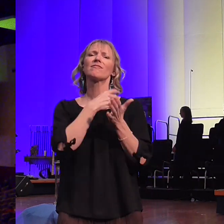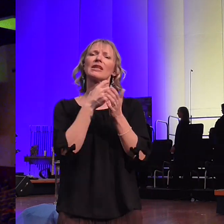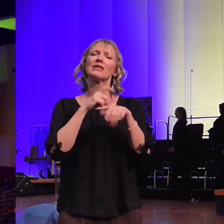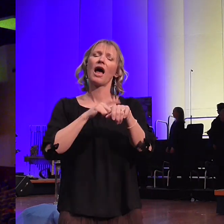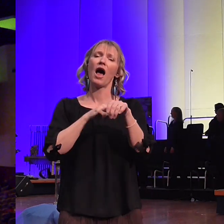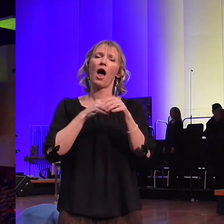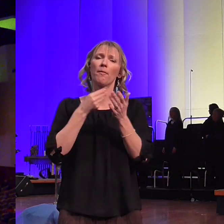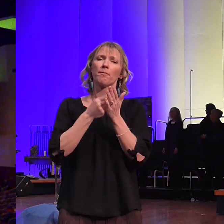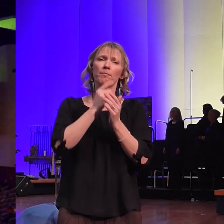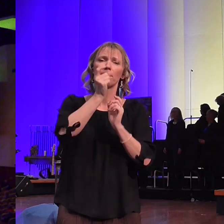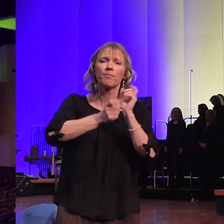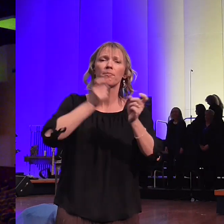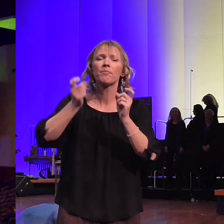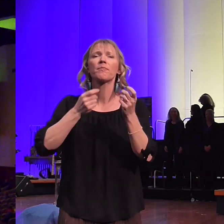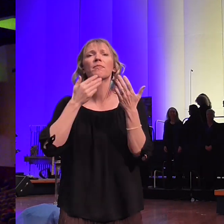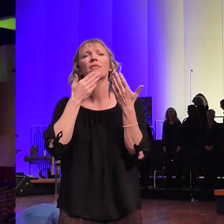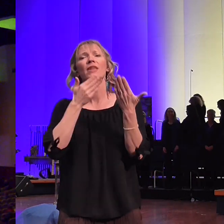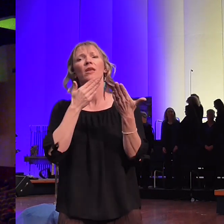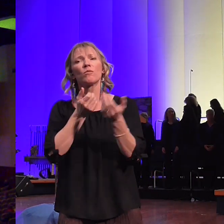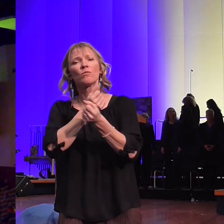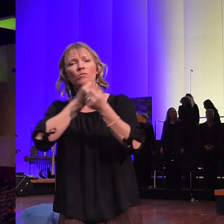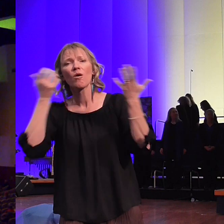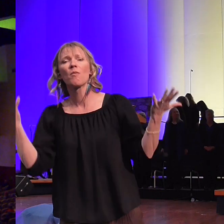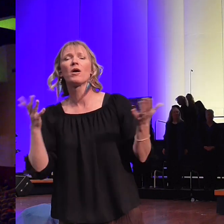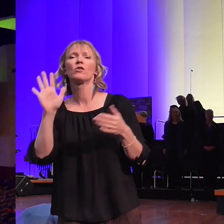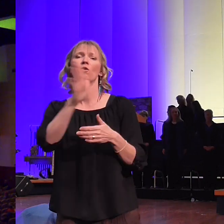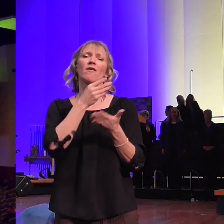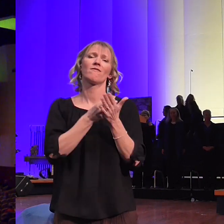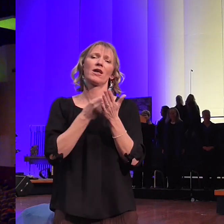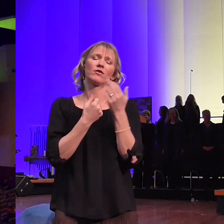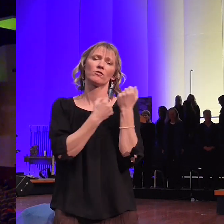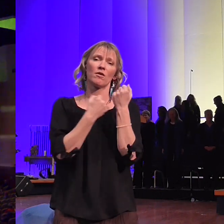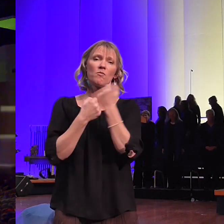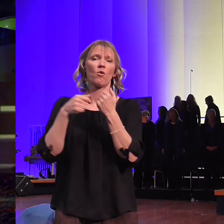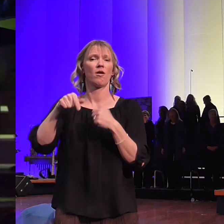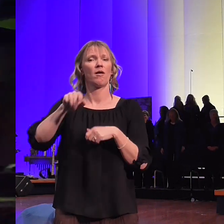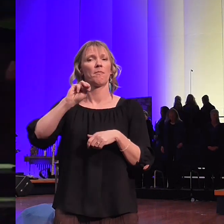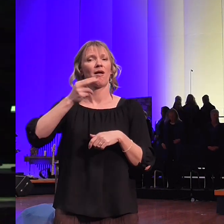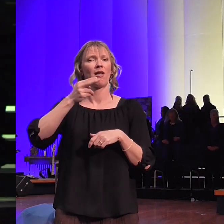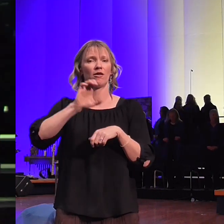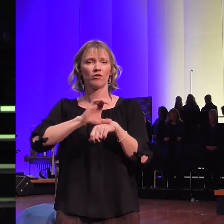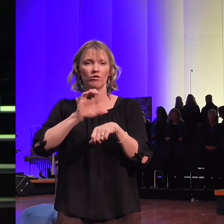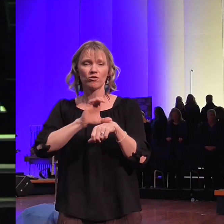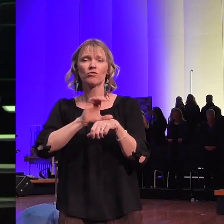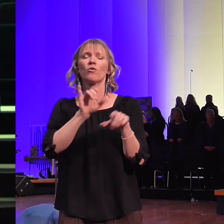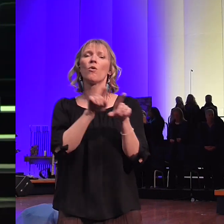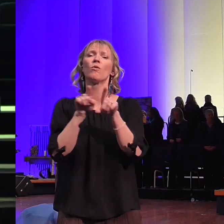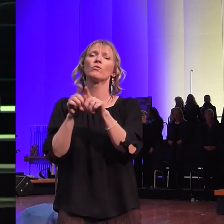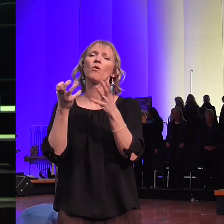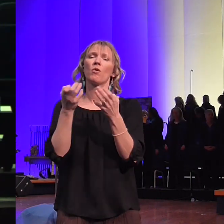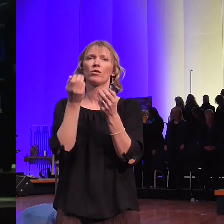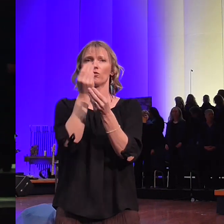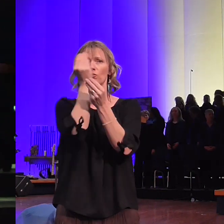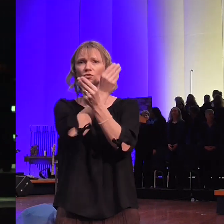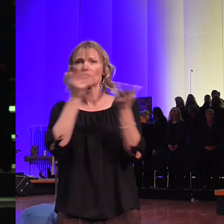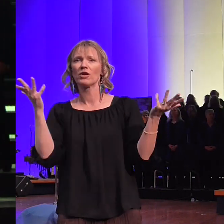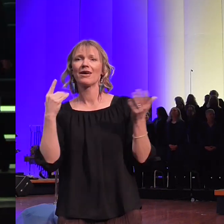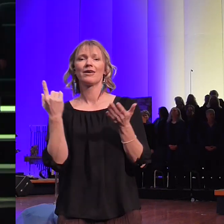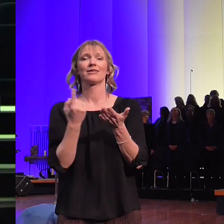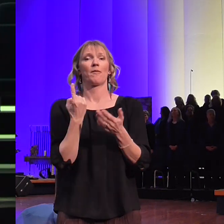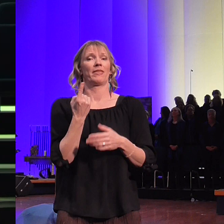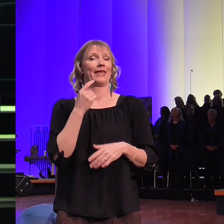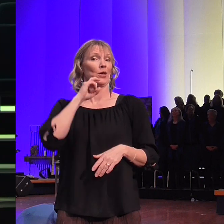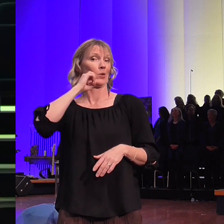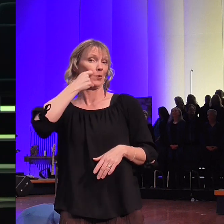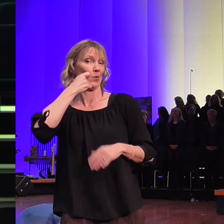offering, of course, we thank you so much for all your financial support of Mile High Church. I also just want to share something cool with you